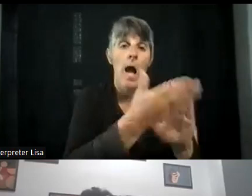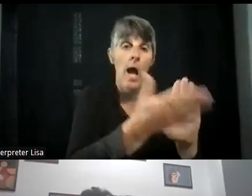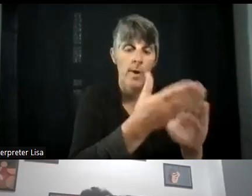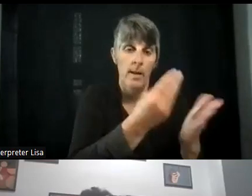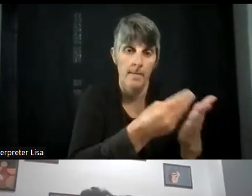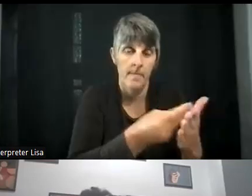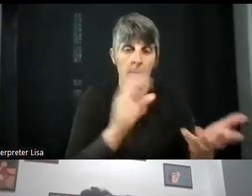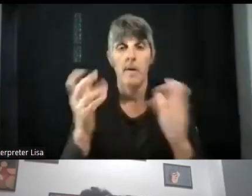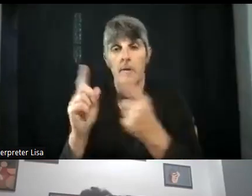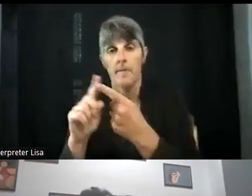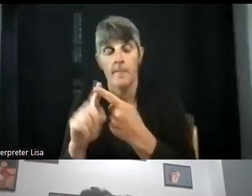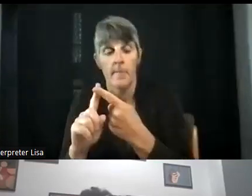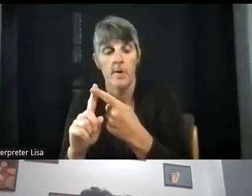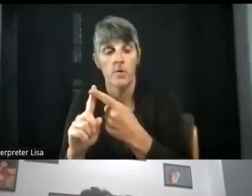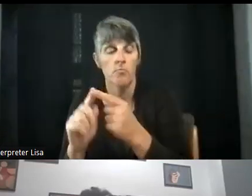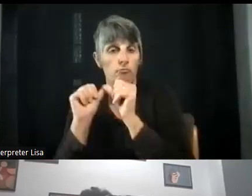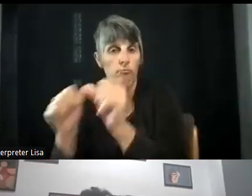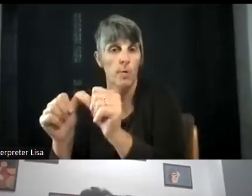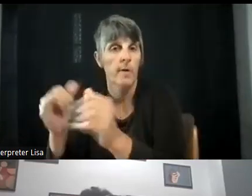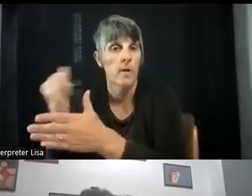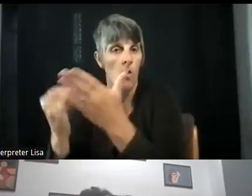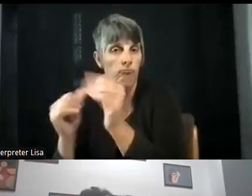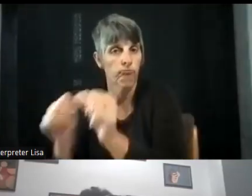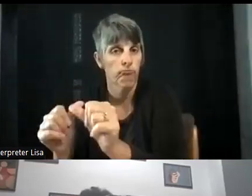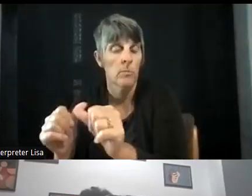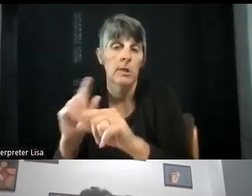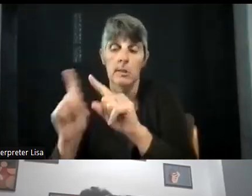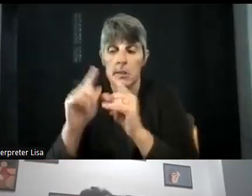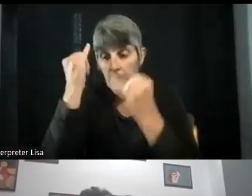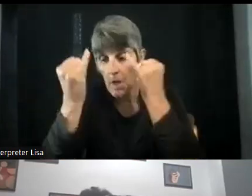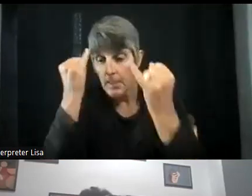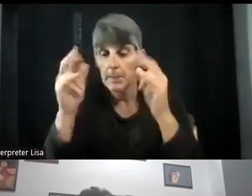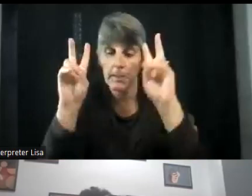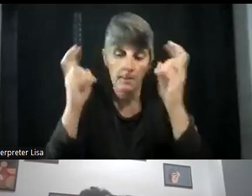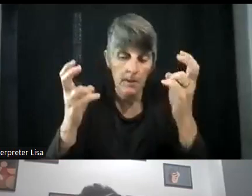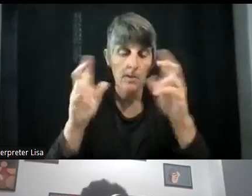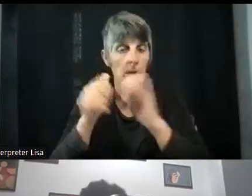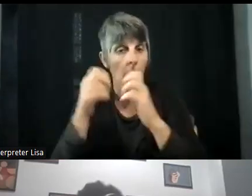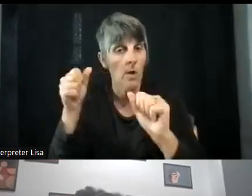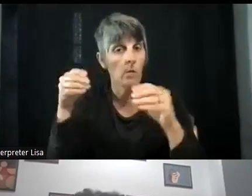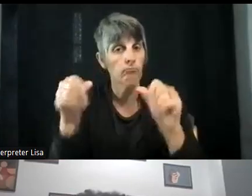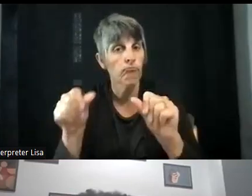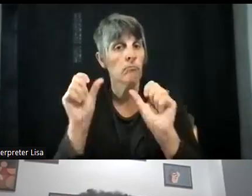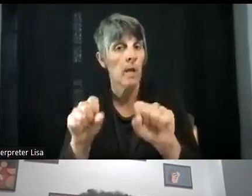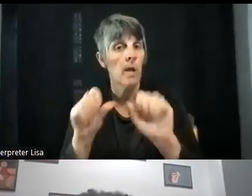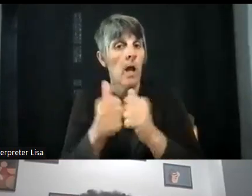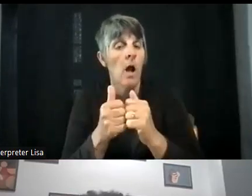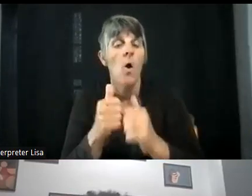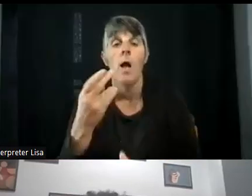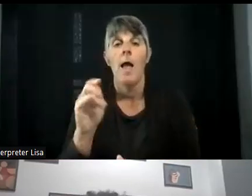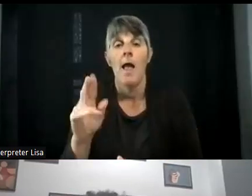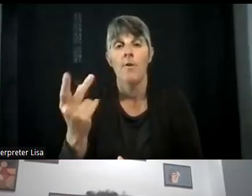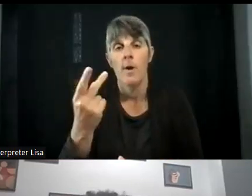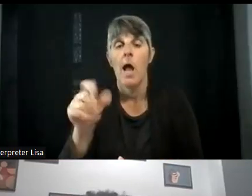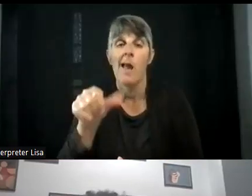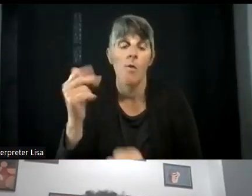talk about just kind of brainstorming some ideas of different themes, different ways that we could spend the money. Heather and I and